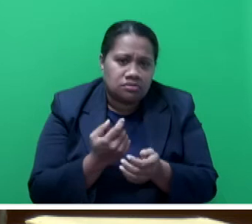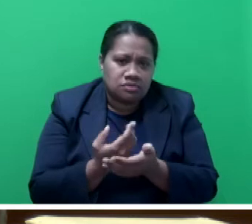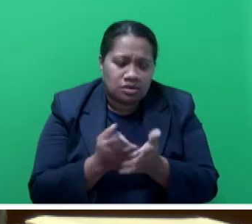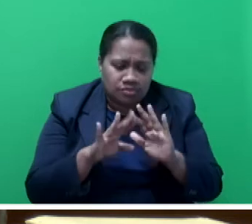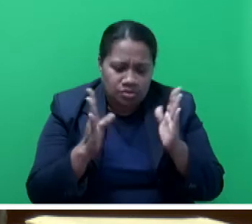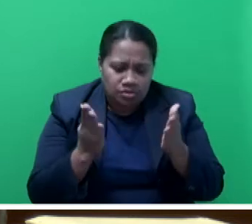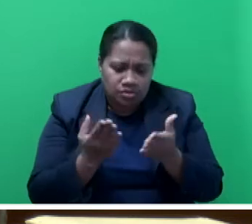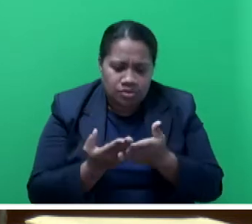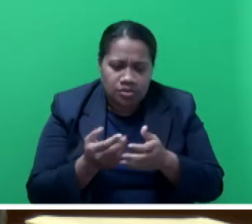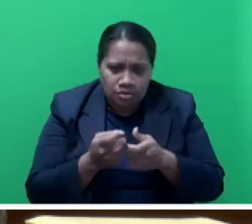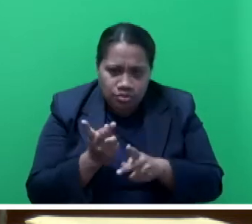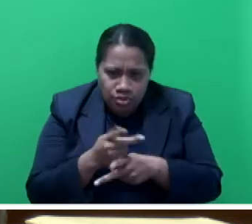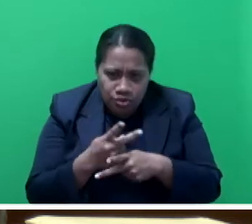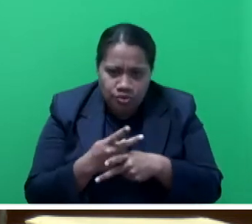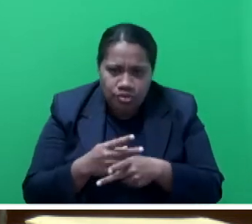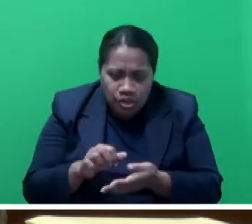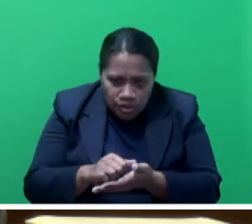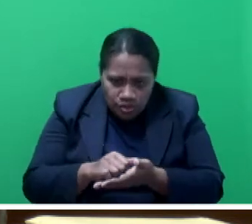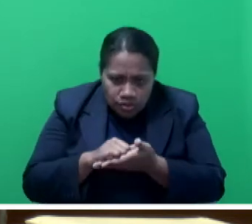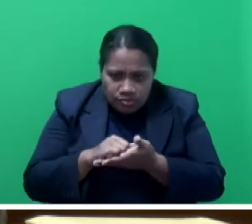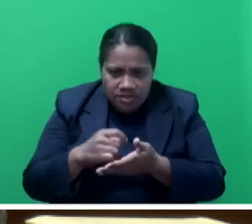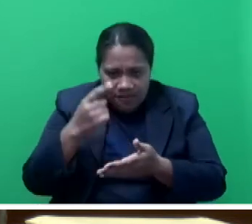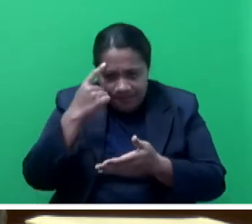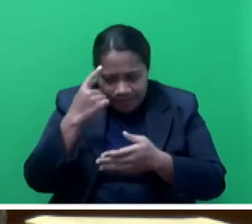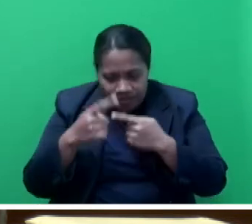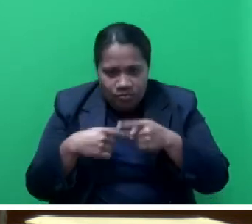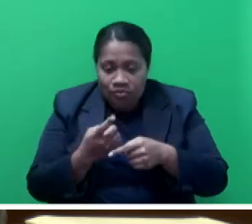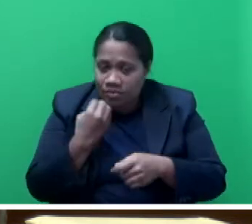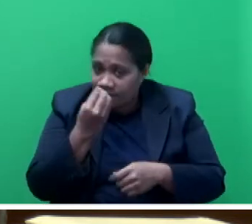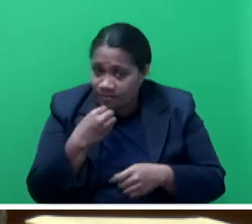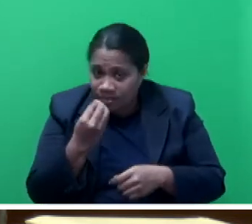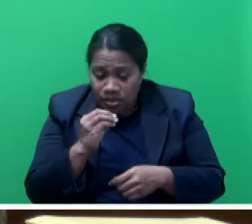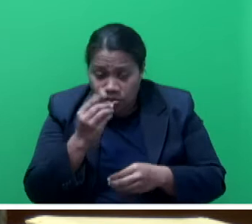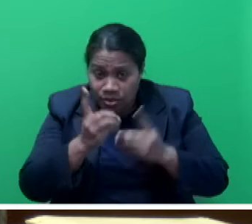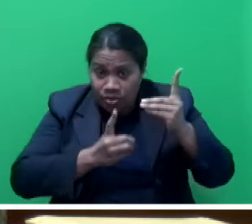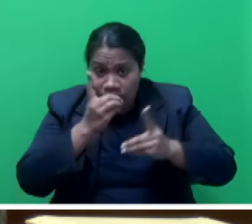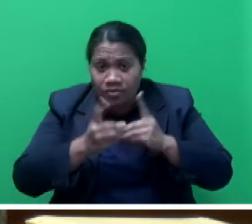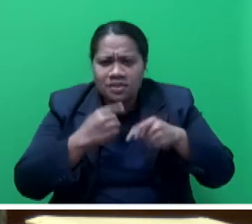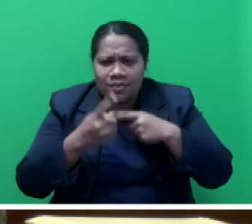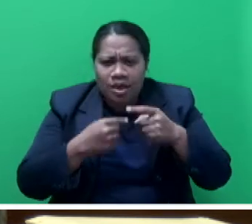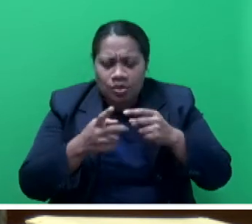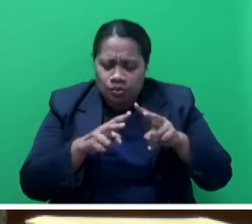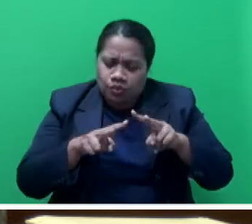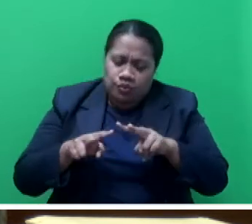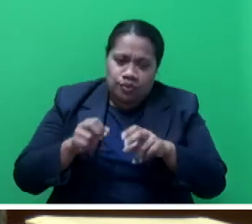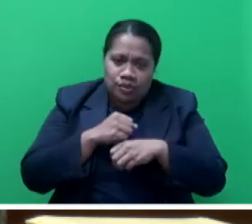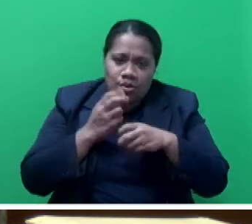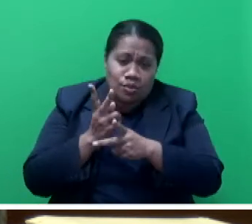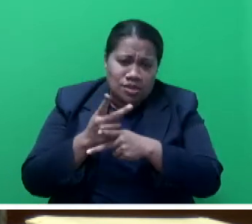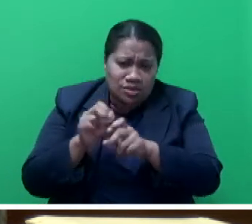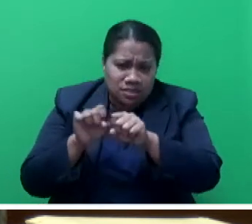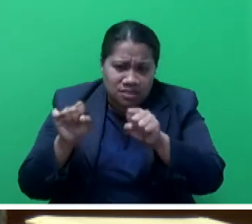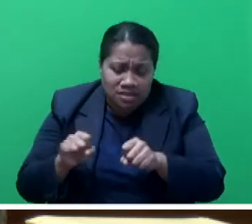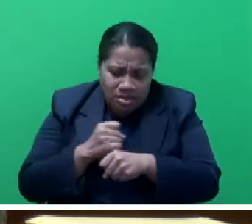consumes and thinks about food. So, Mr. Speaker, the summit is about re-looking at our production system, our